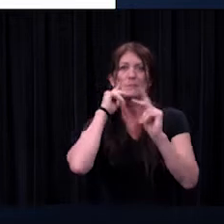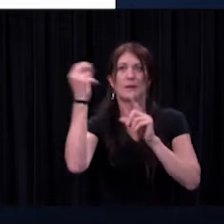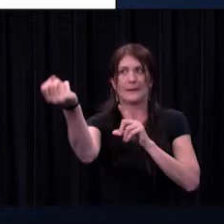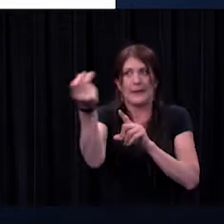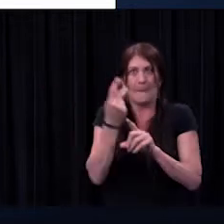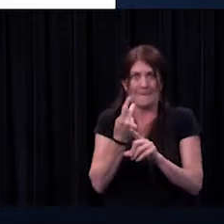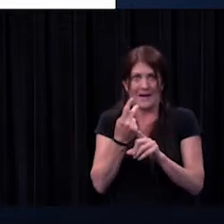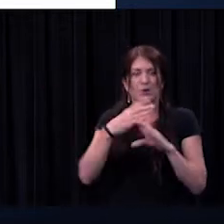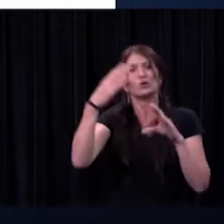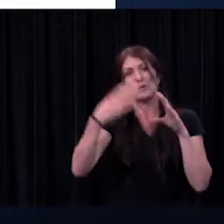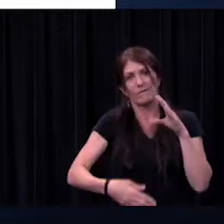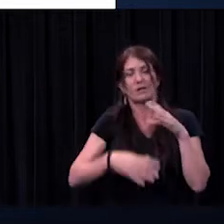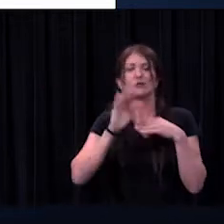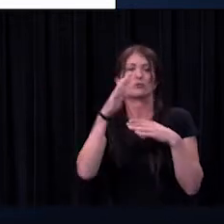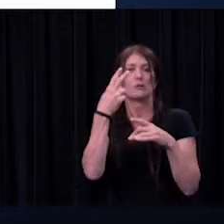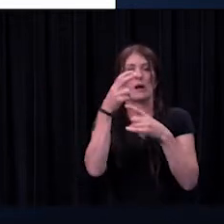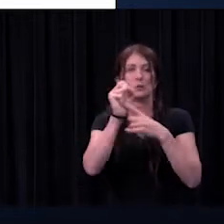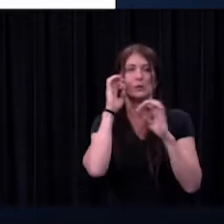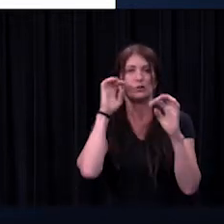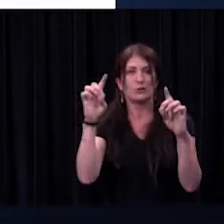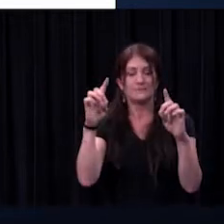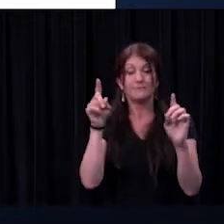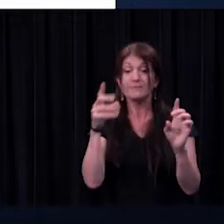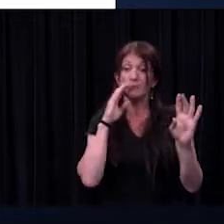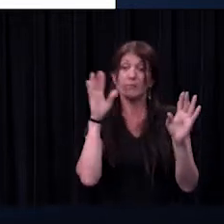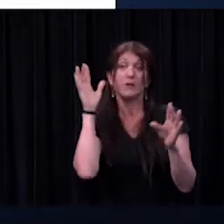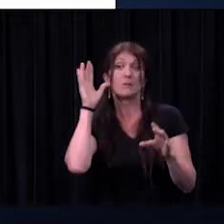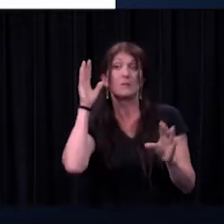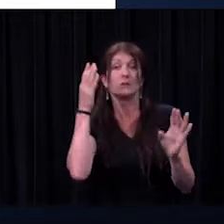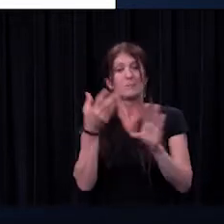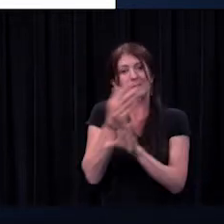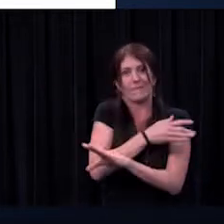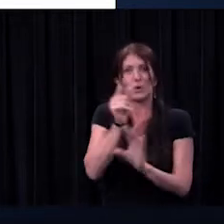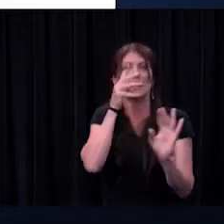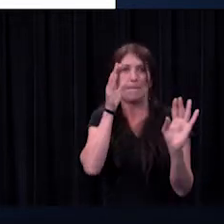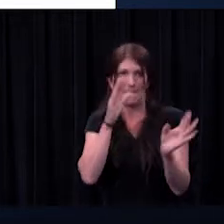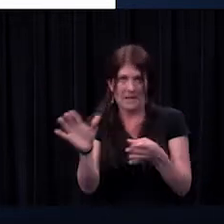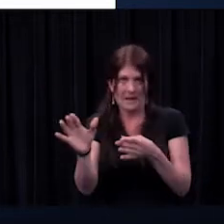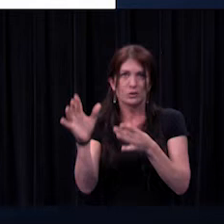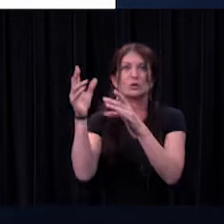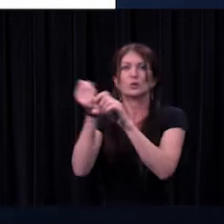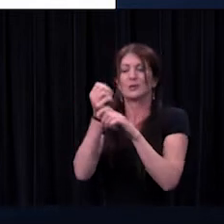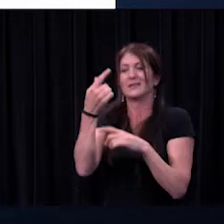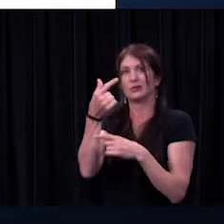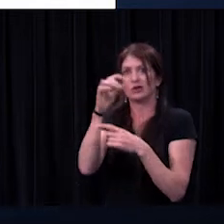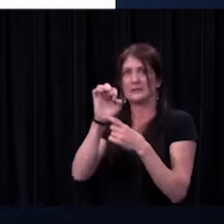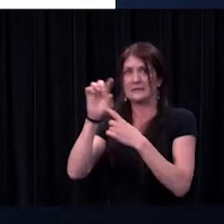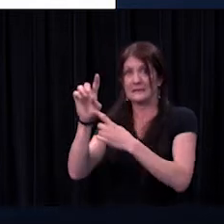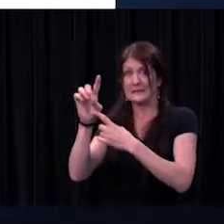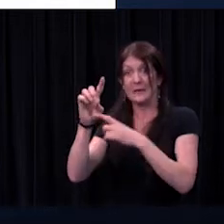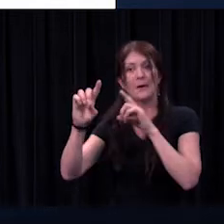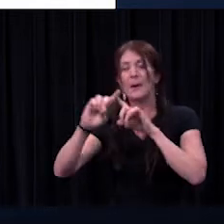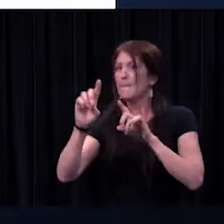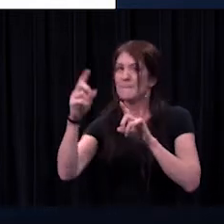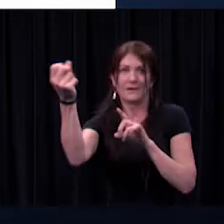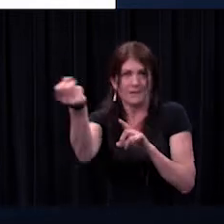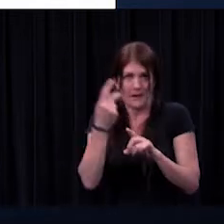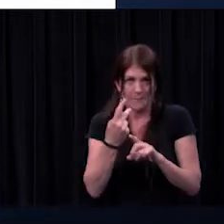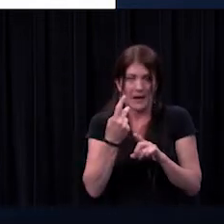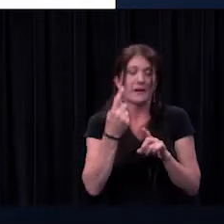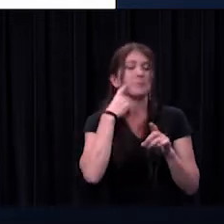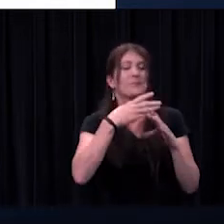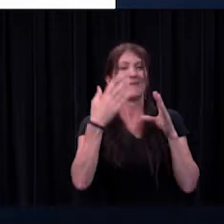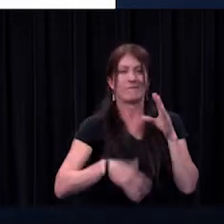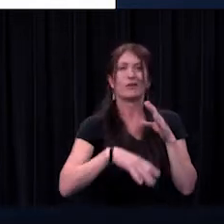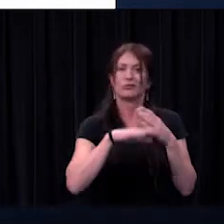route, they're taking courses with us, and so there's 32 members of our community now that have high school diplomas that didn't. The